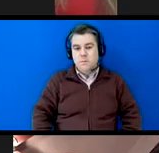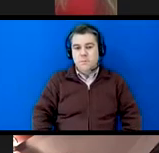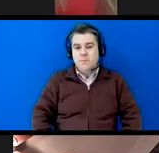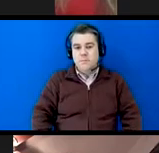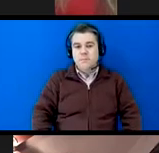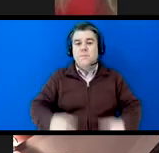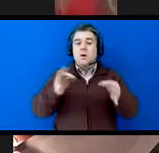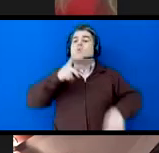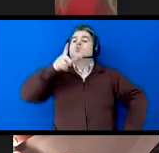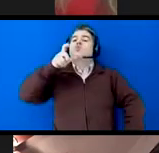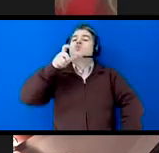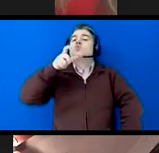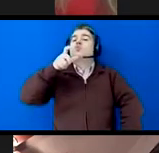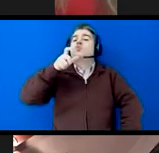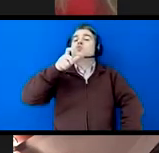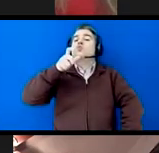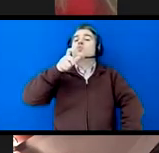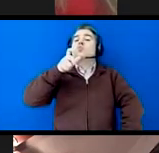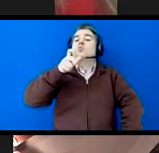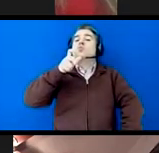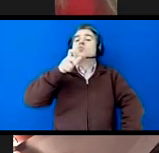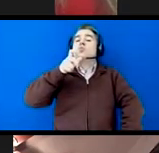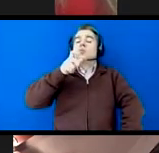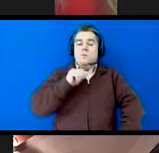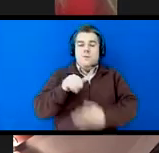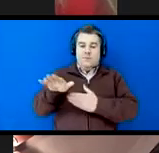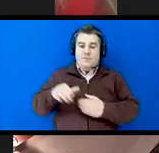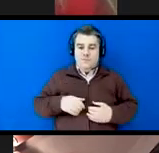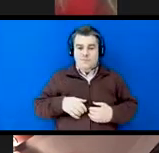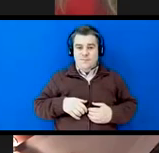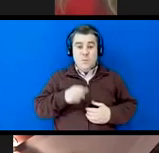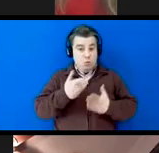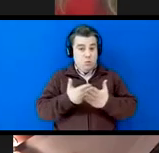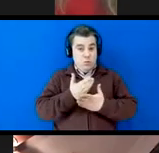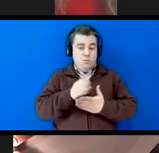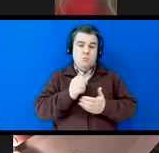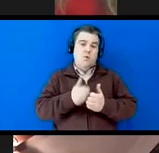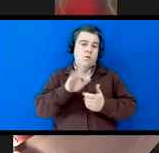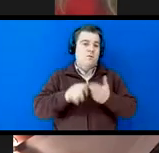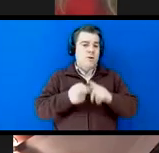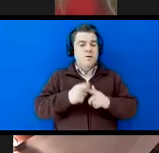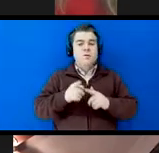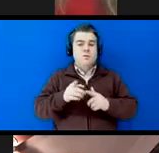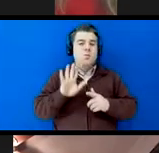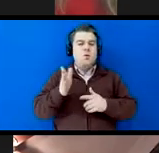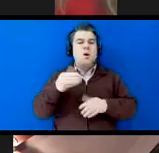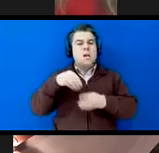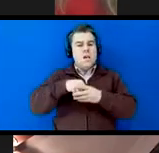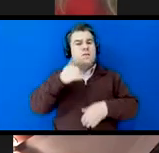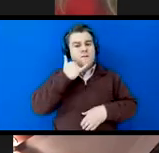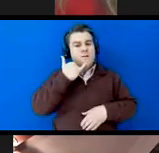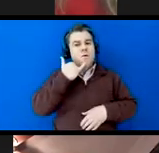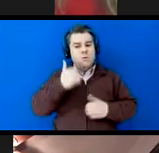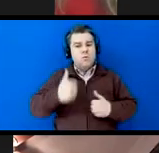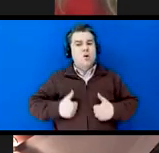who are you going to offer this sample to. If you're new, most of your friends and people you know are going to be in your actual phone's address book